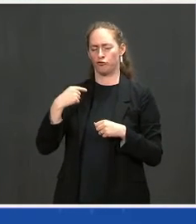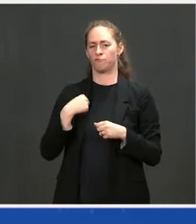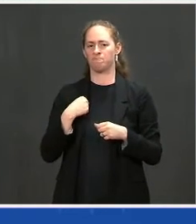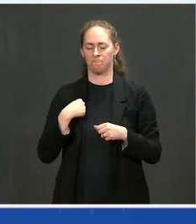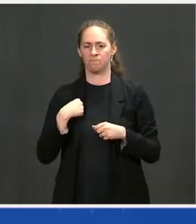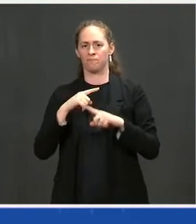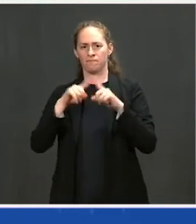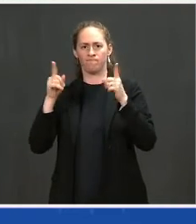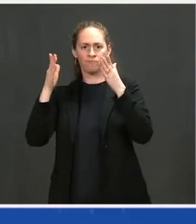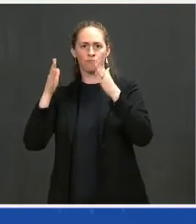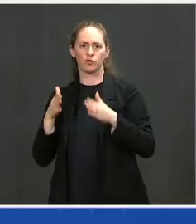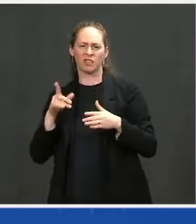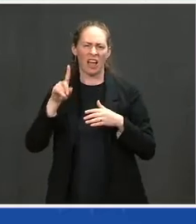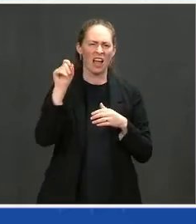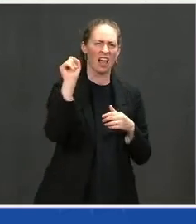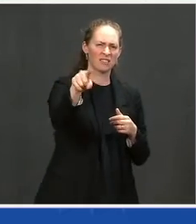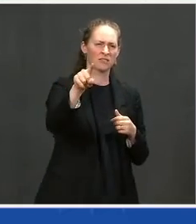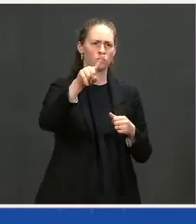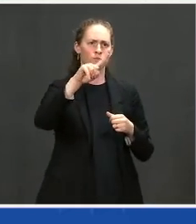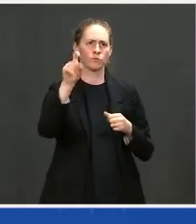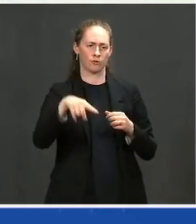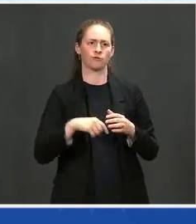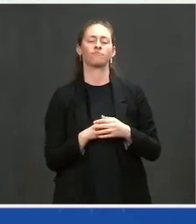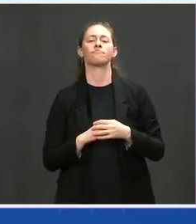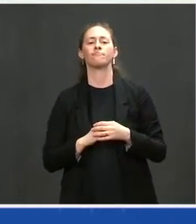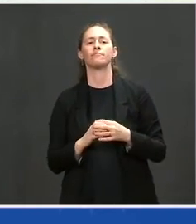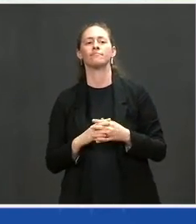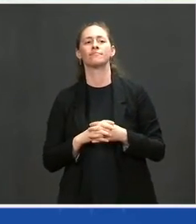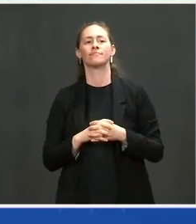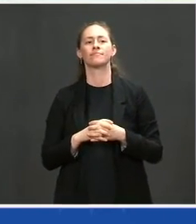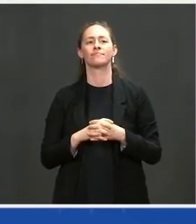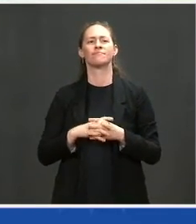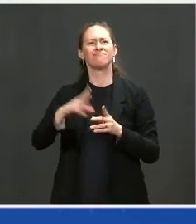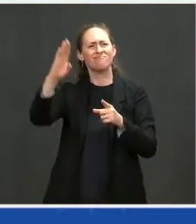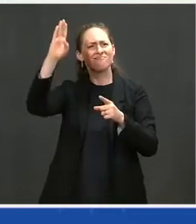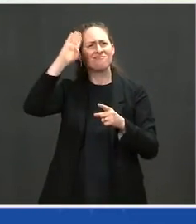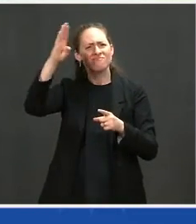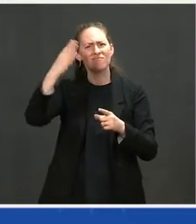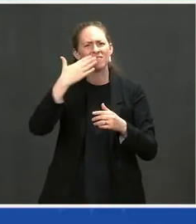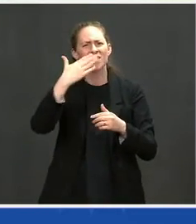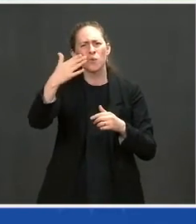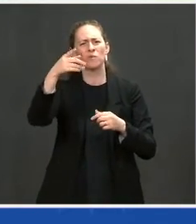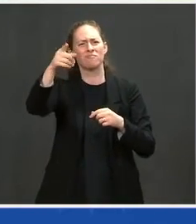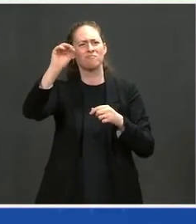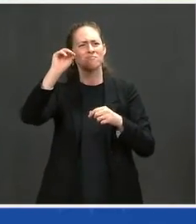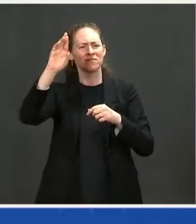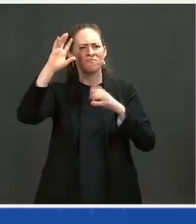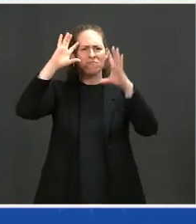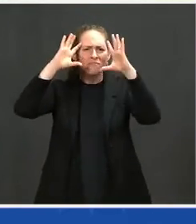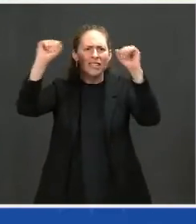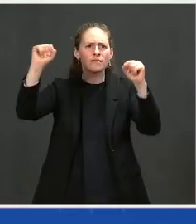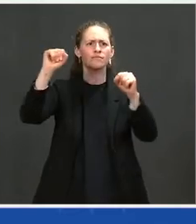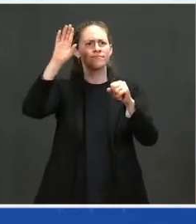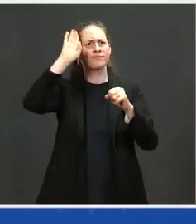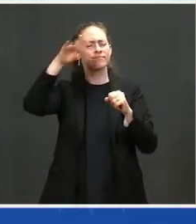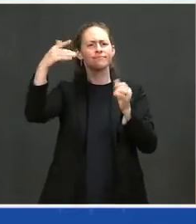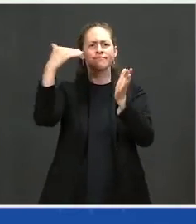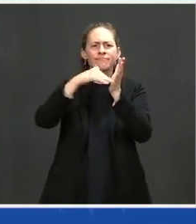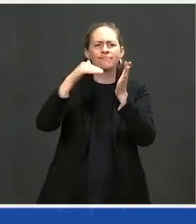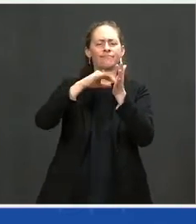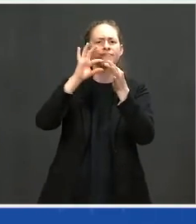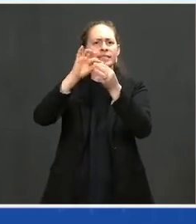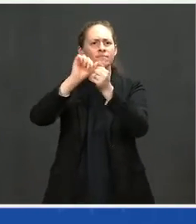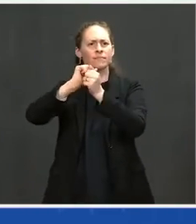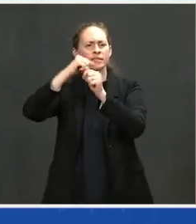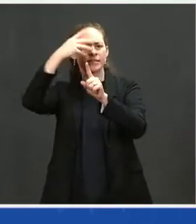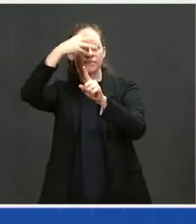Thanks so much, Mr. President. You've said over and over again that immigrants shouldn't come to this country right now. This isn't the time to come. That message